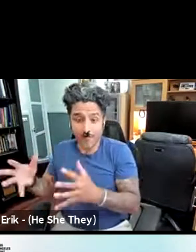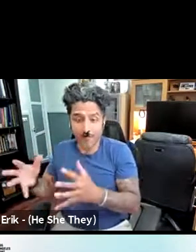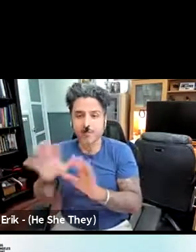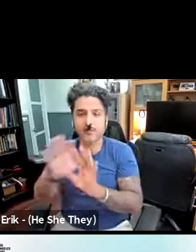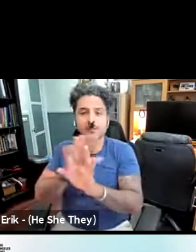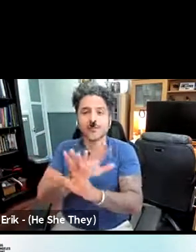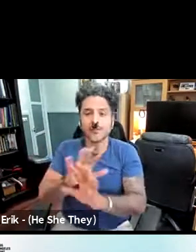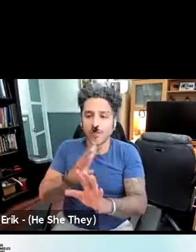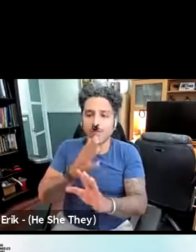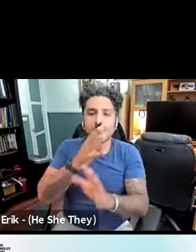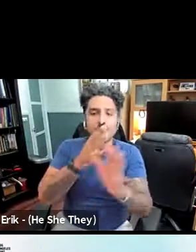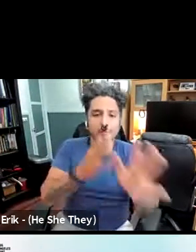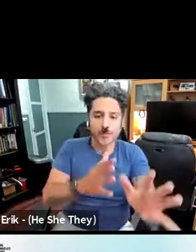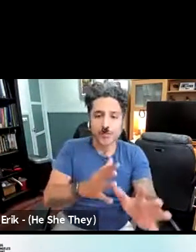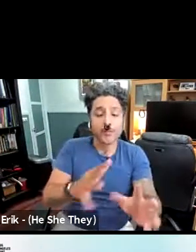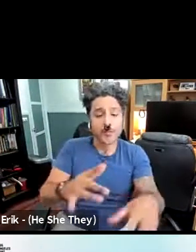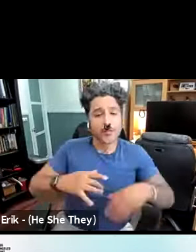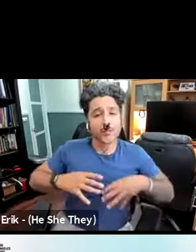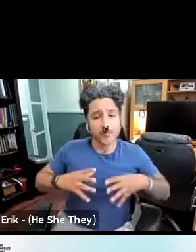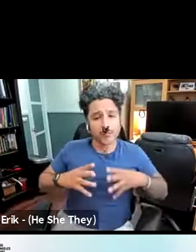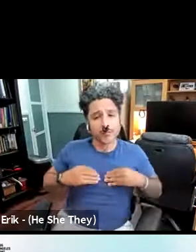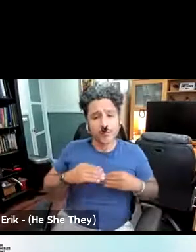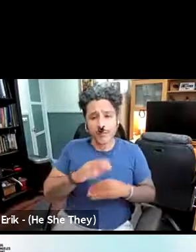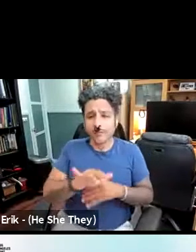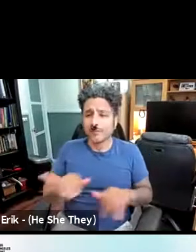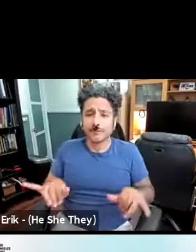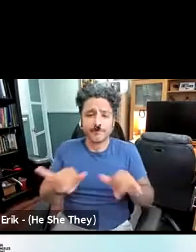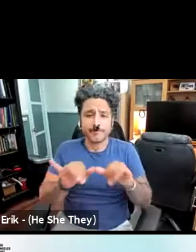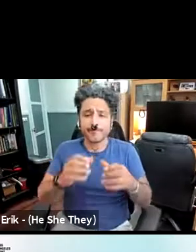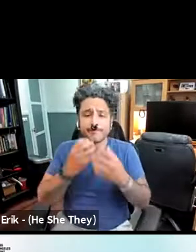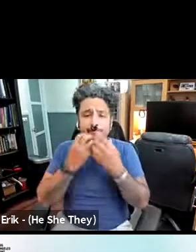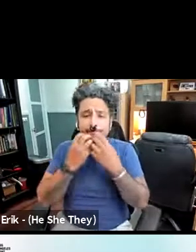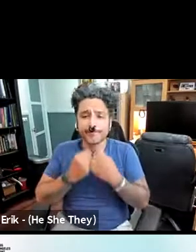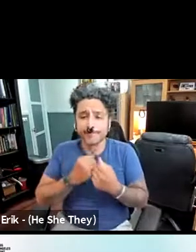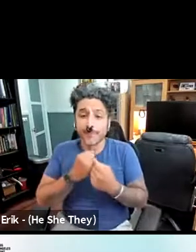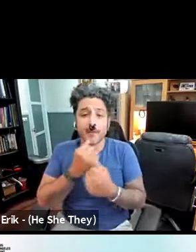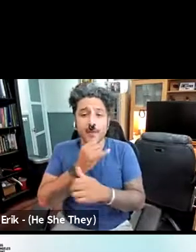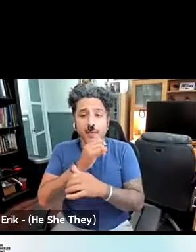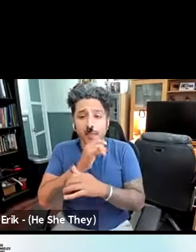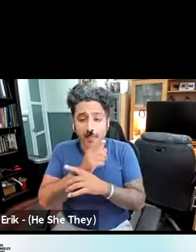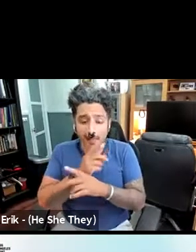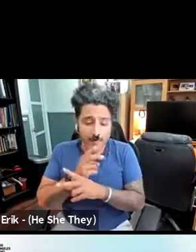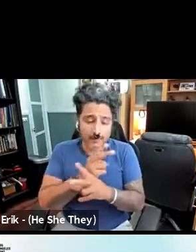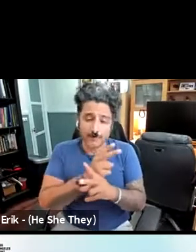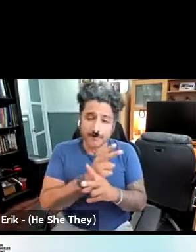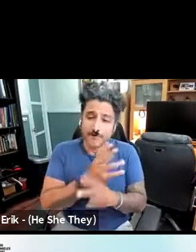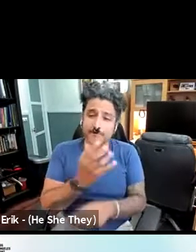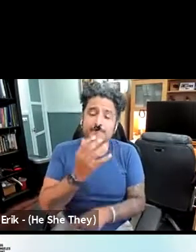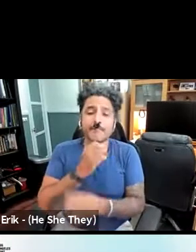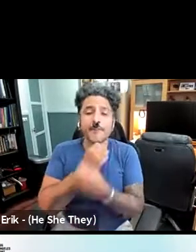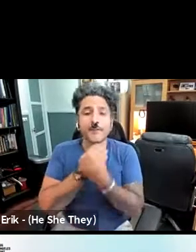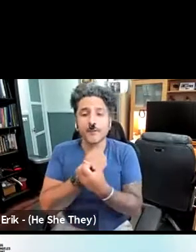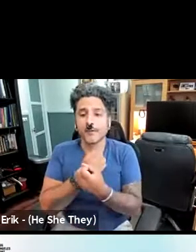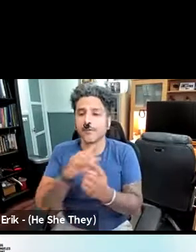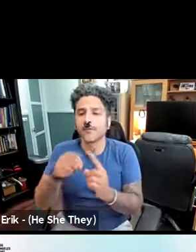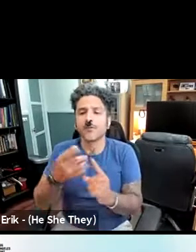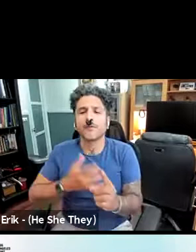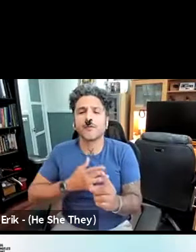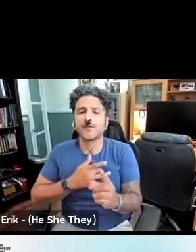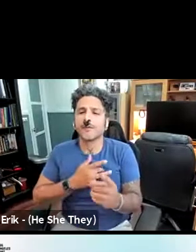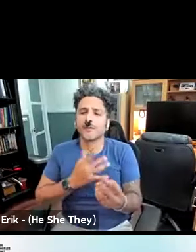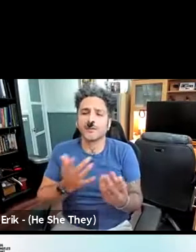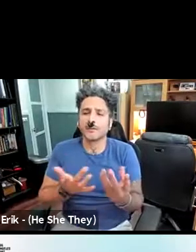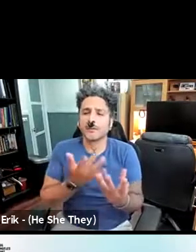your love that you can receive. And so the days that you feel that there's nothing around you, understand,